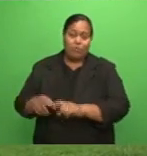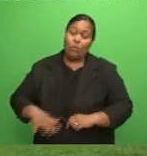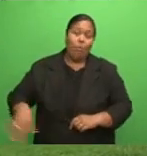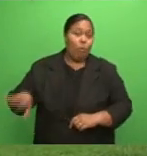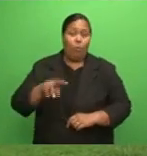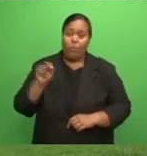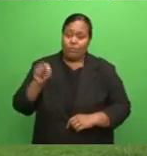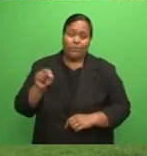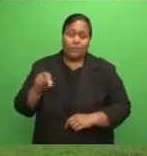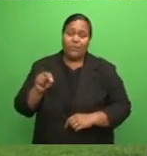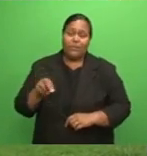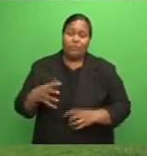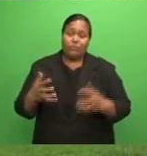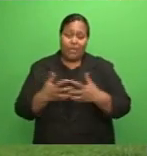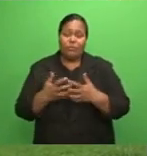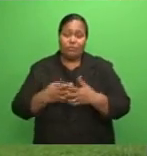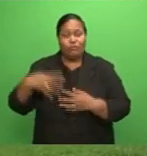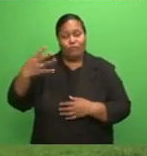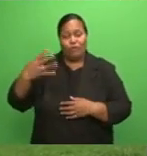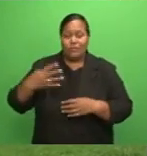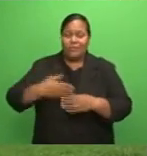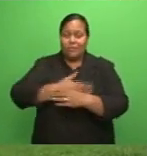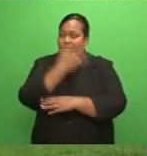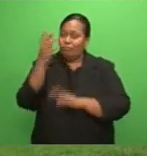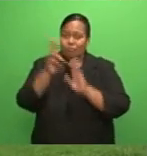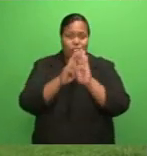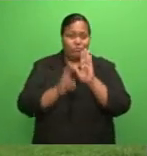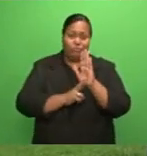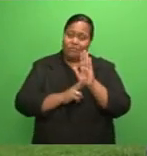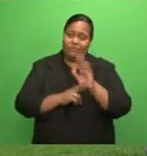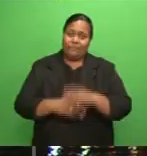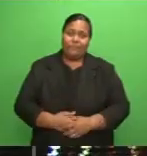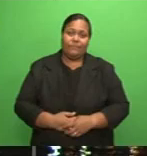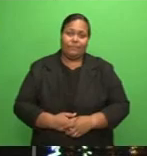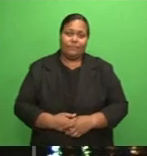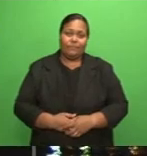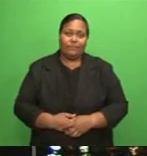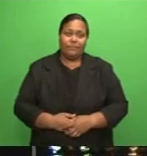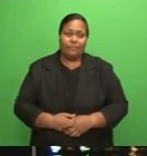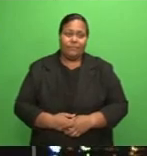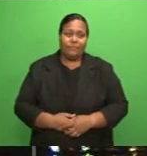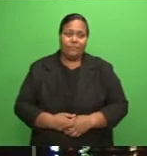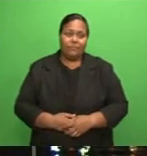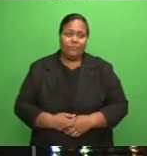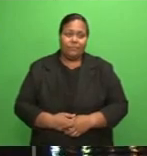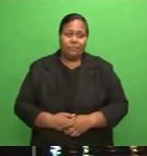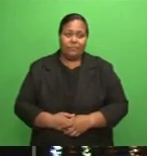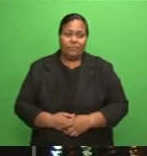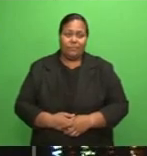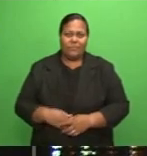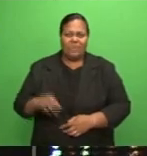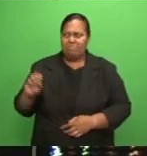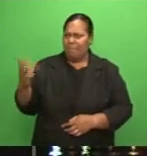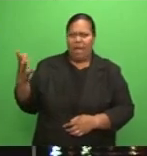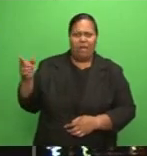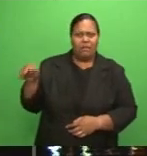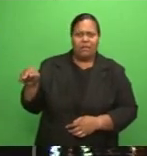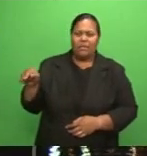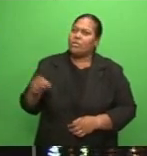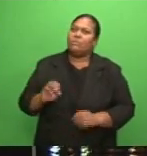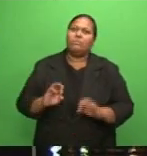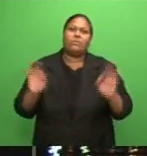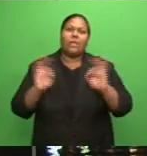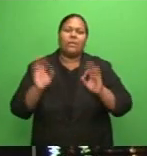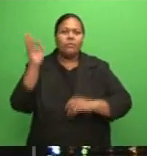the requirement in place. Koroi Tandulala, FBC News. Strangers are not a risk anymore when it comes to